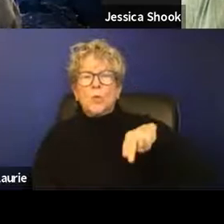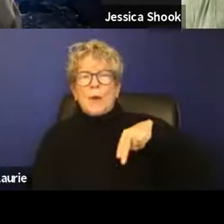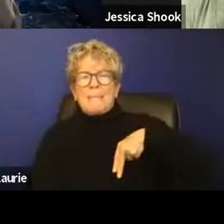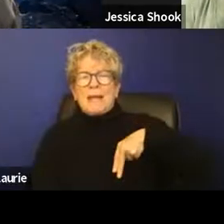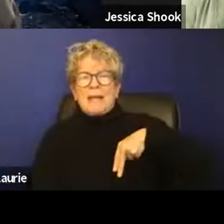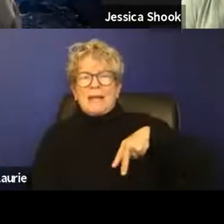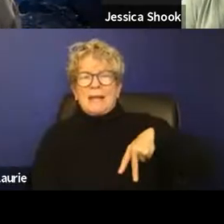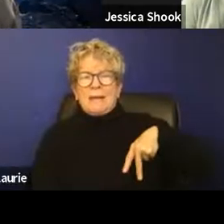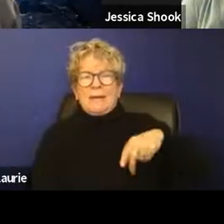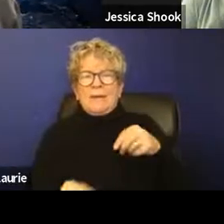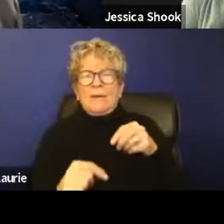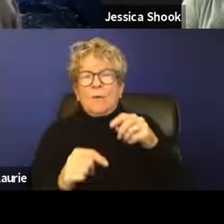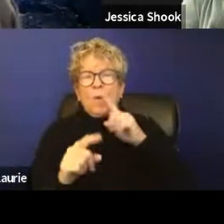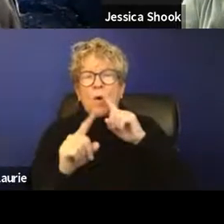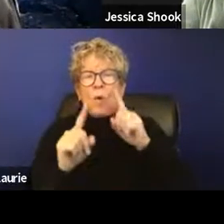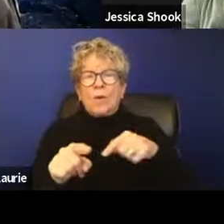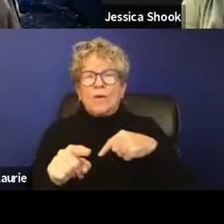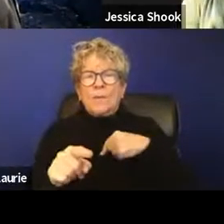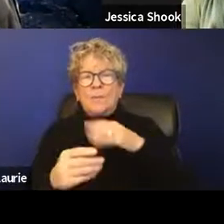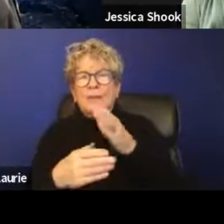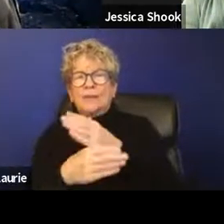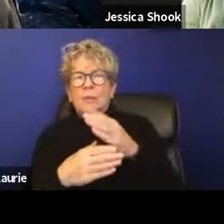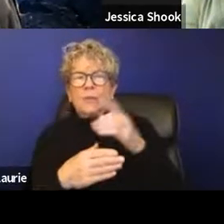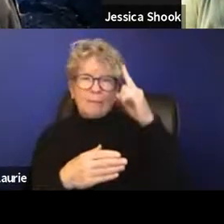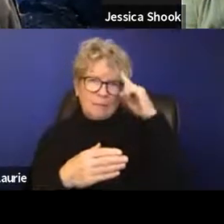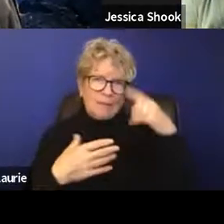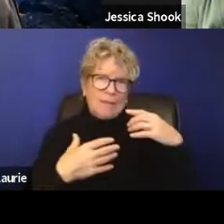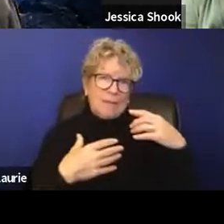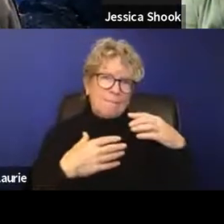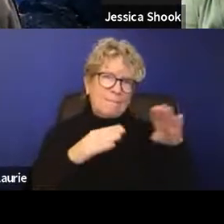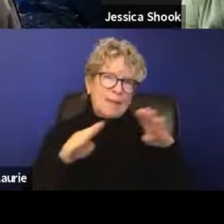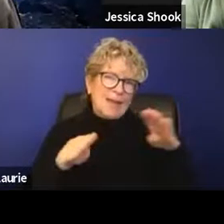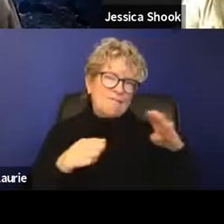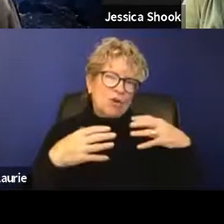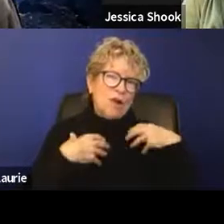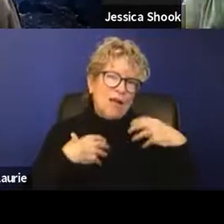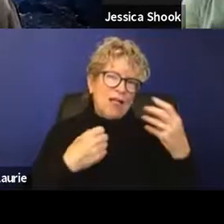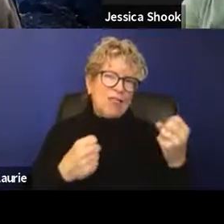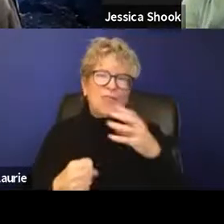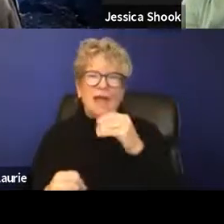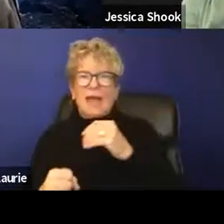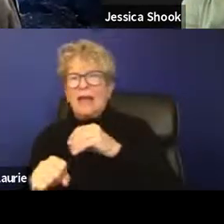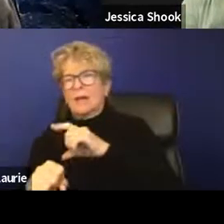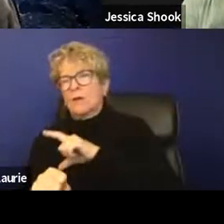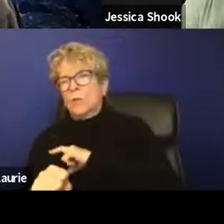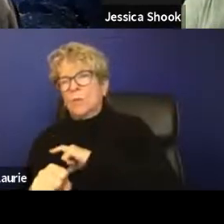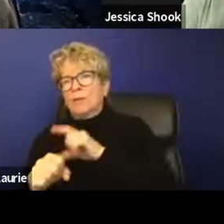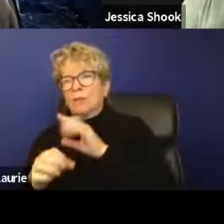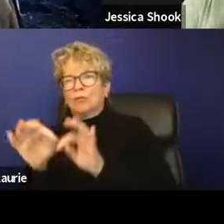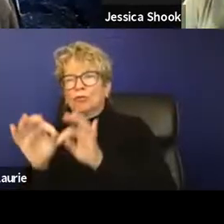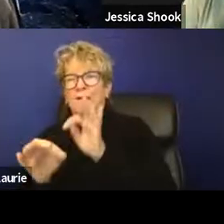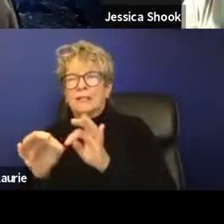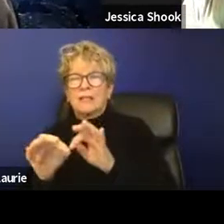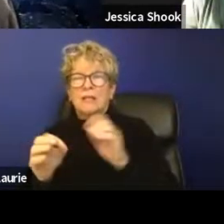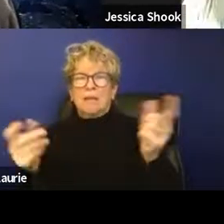criminal justice. Part of what that does is it would create a group that is composed of members of the